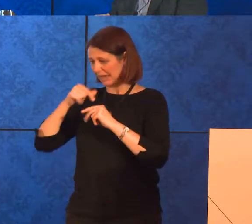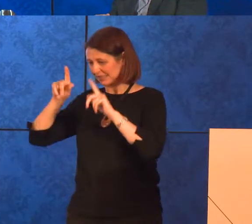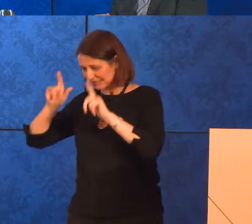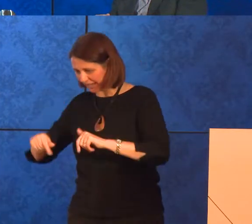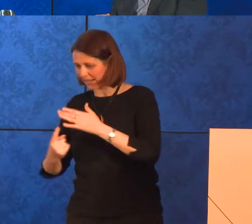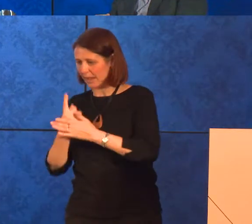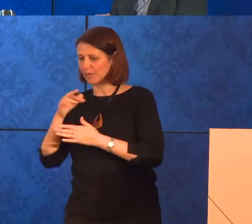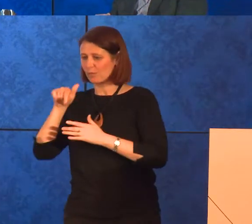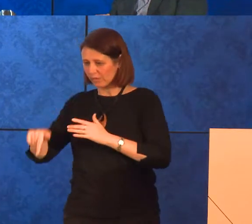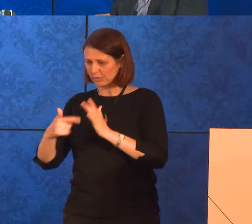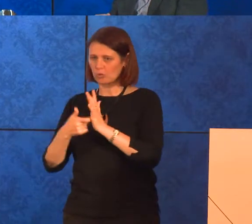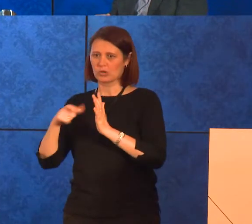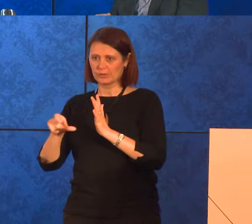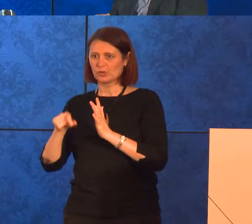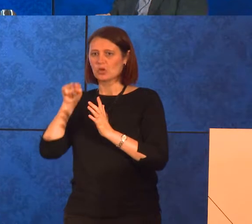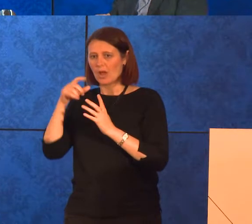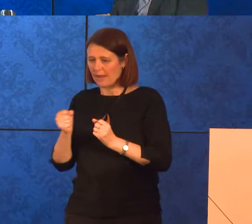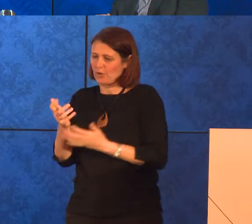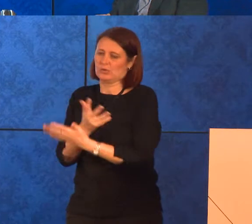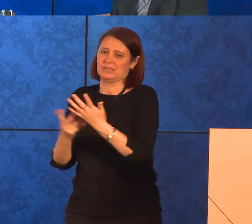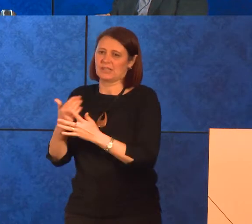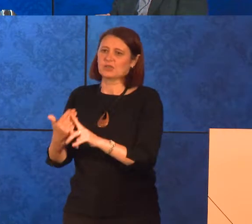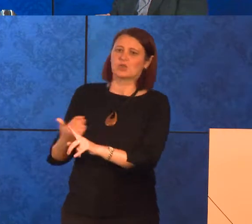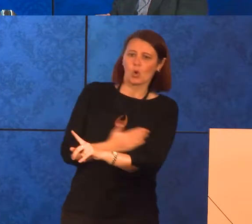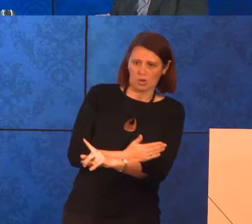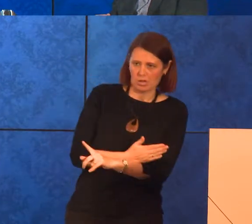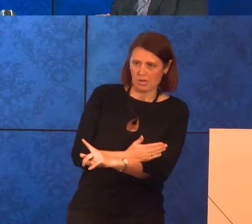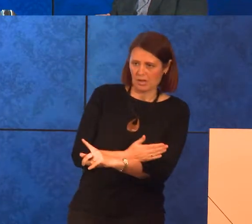for this Royal Commission, to have those discussions